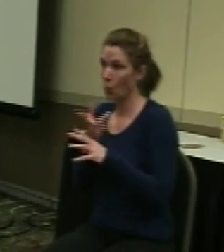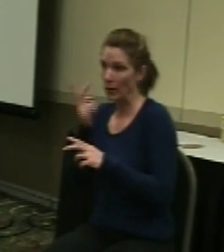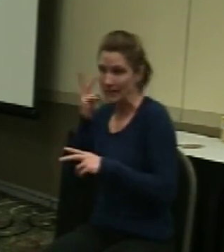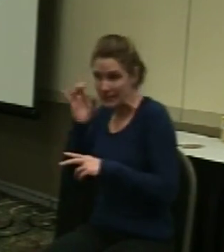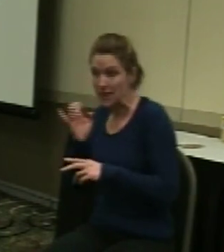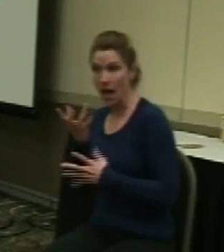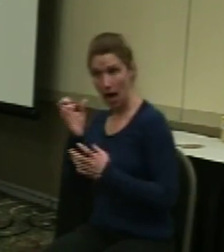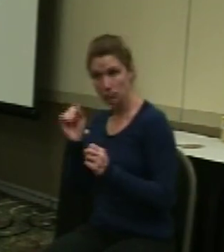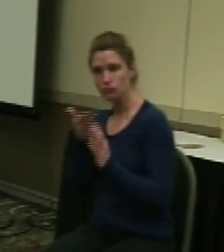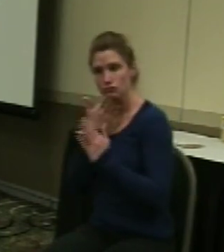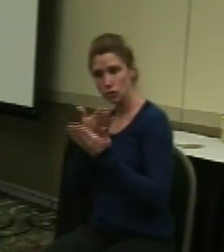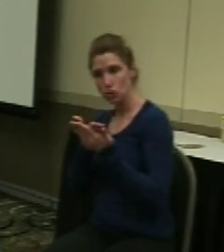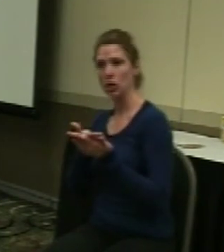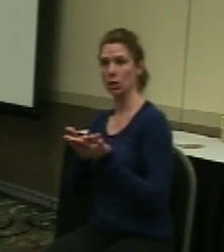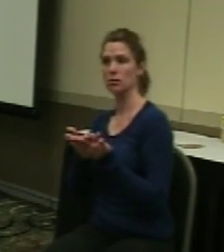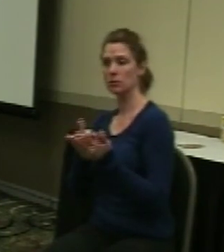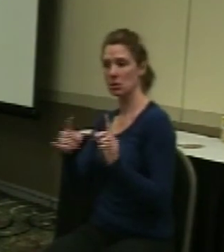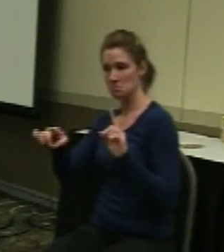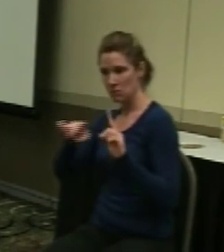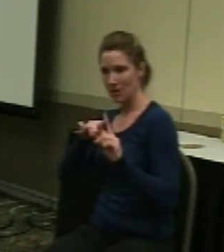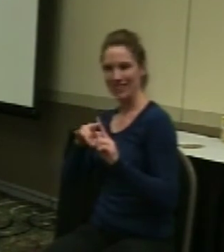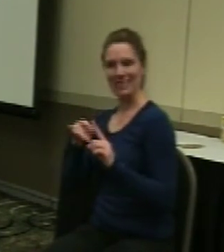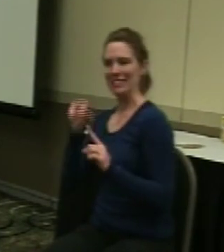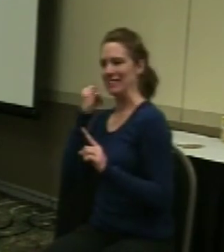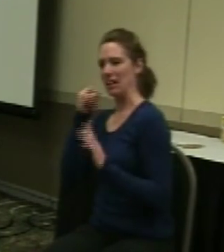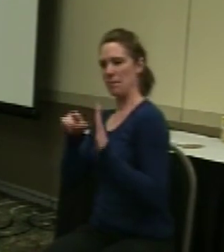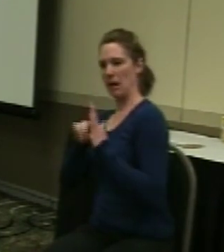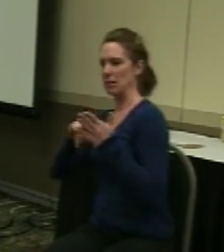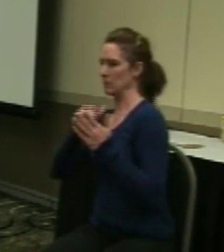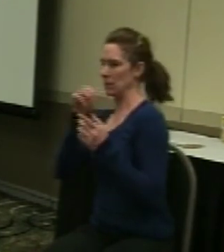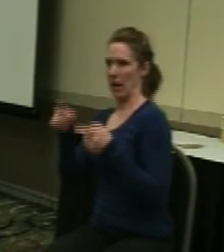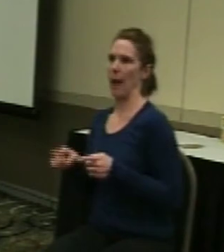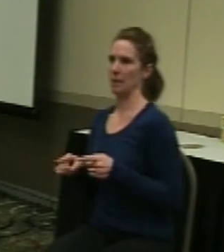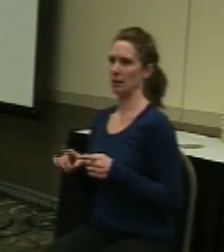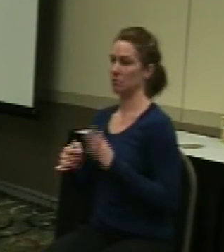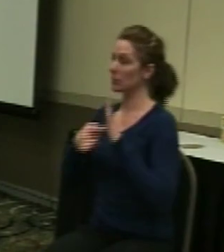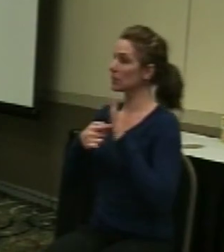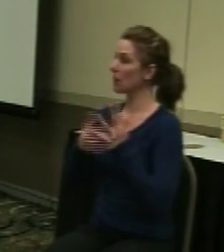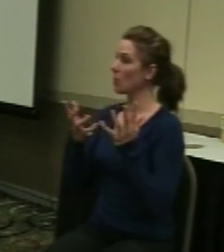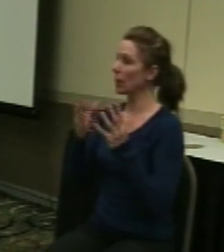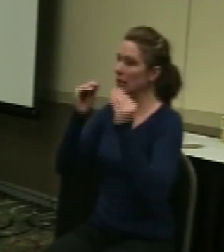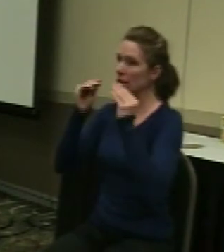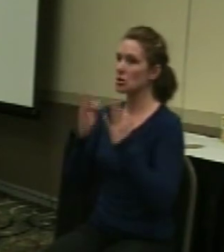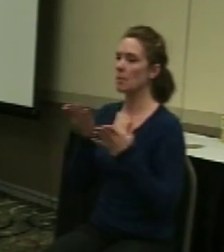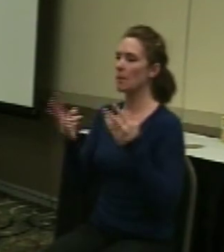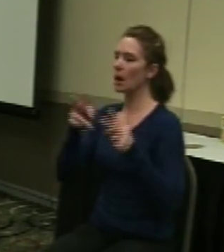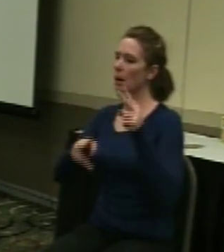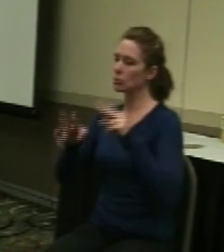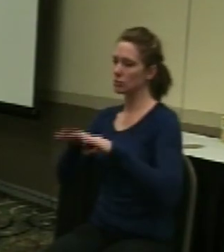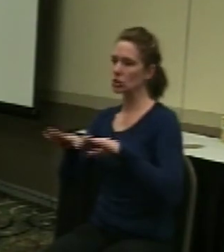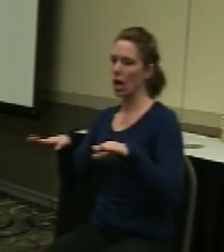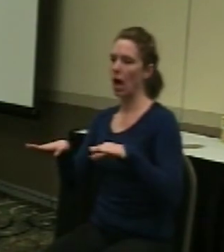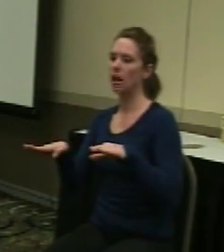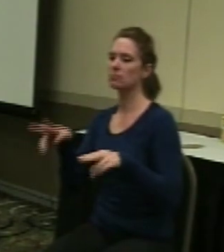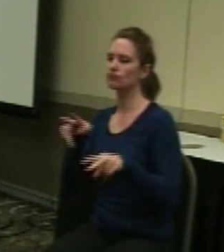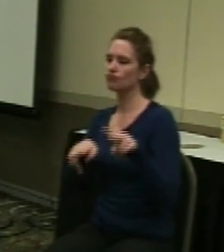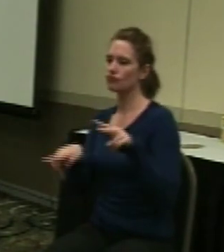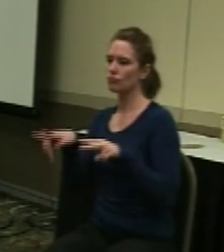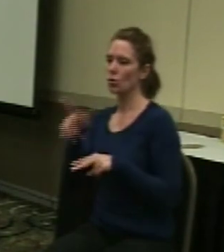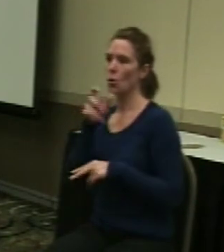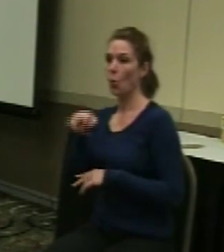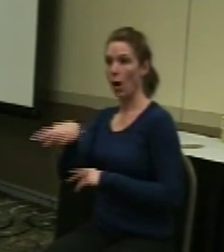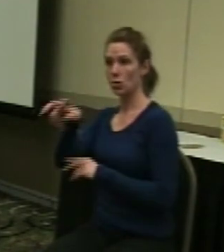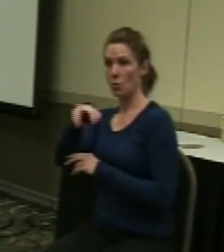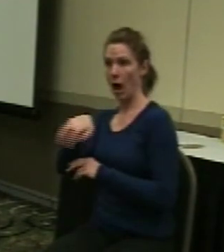see, and then a minus would be it didn't happen. An example of that is a teacher may observe a child who walks around